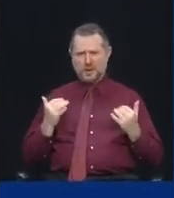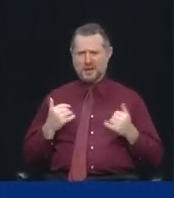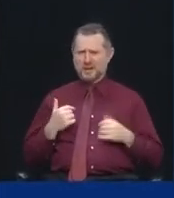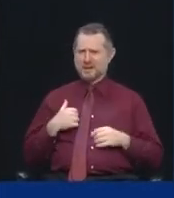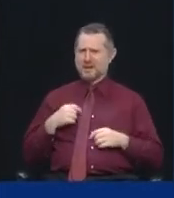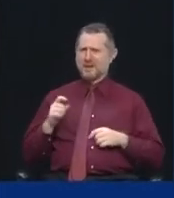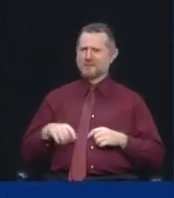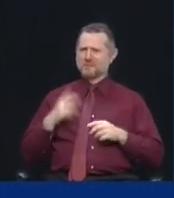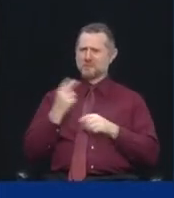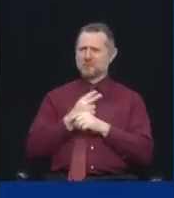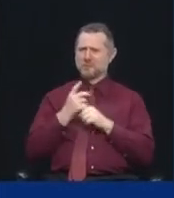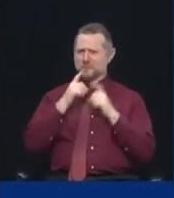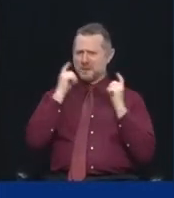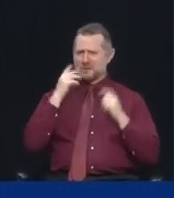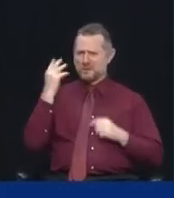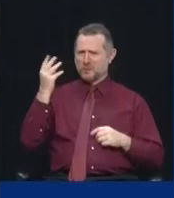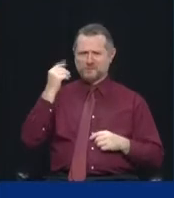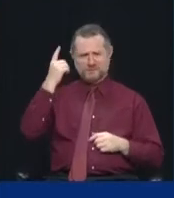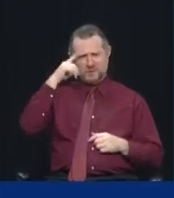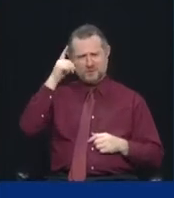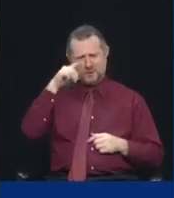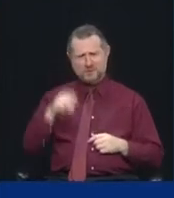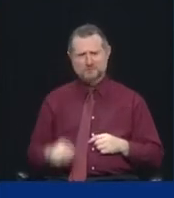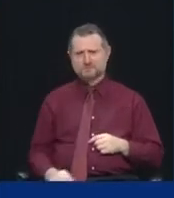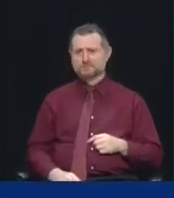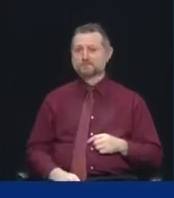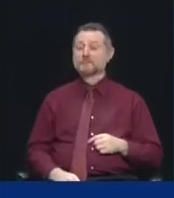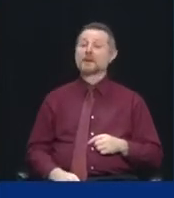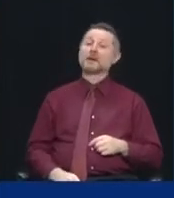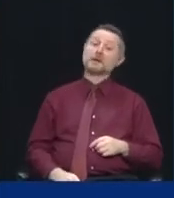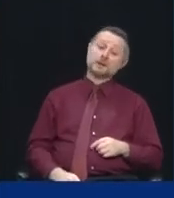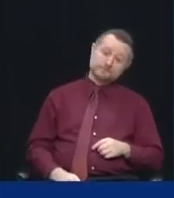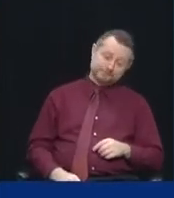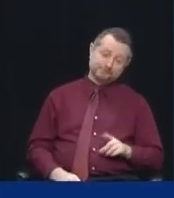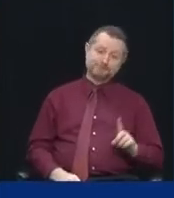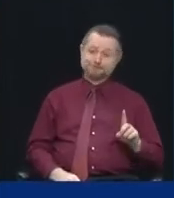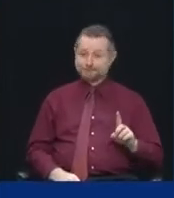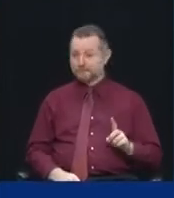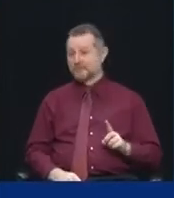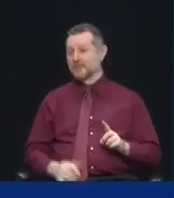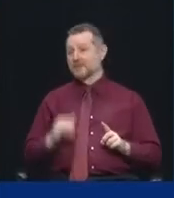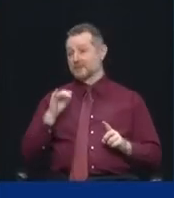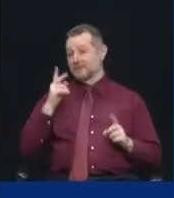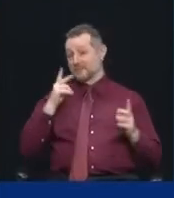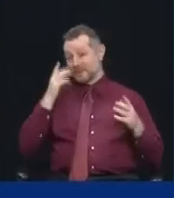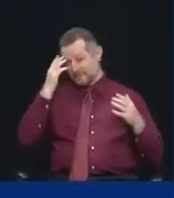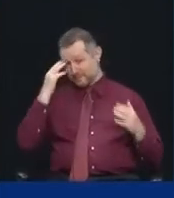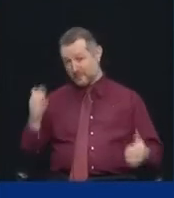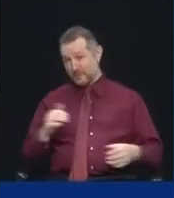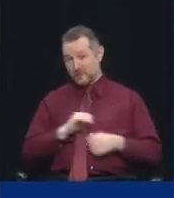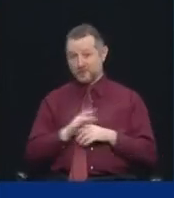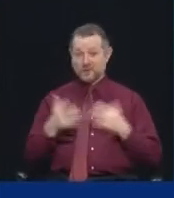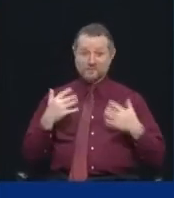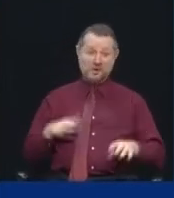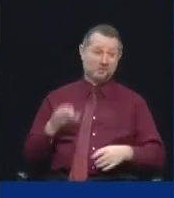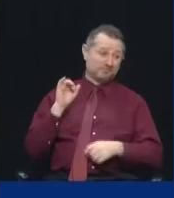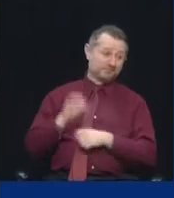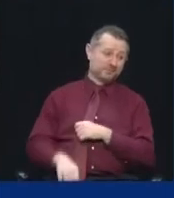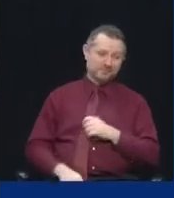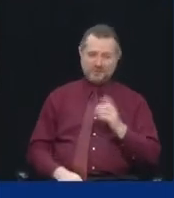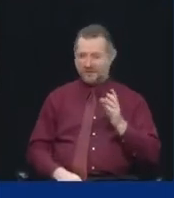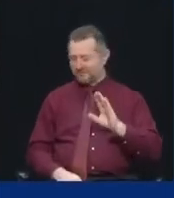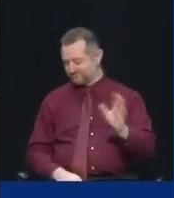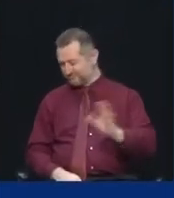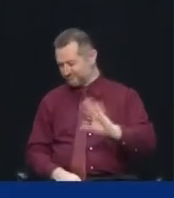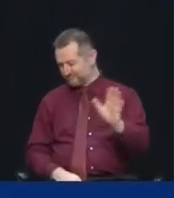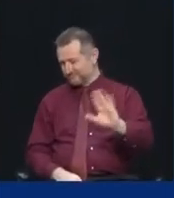wear a mask outdoors? As I said before, let's not get cocky with COVID. If we do what we have to do, we